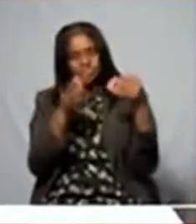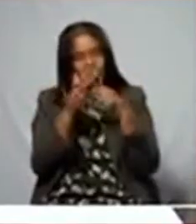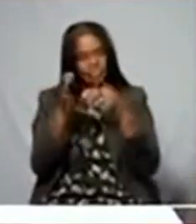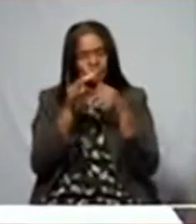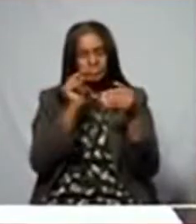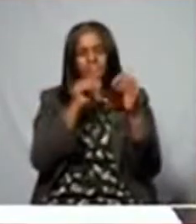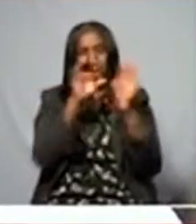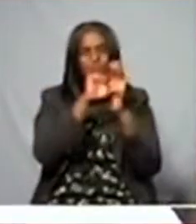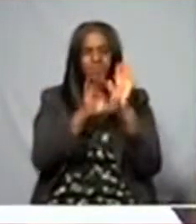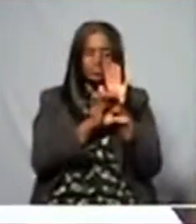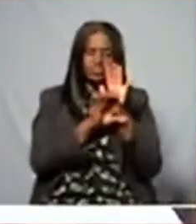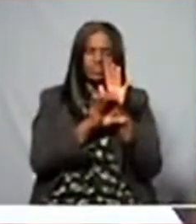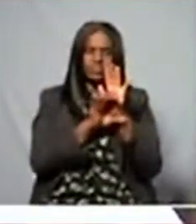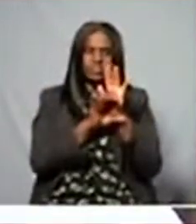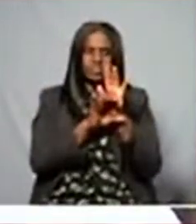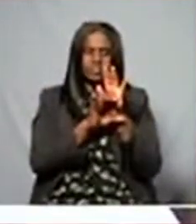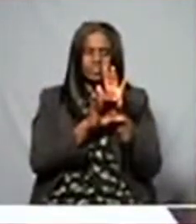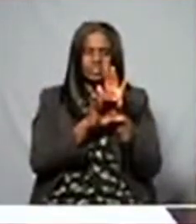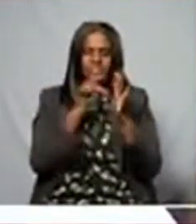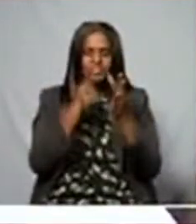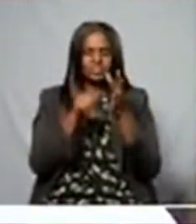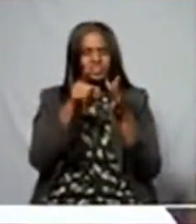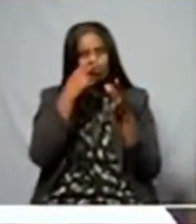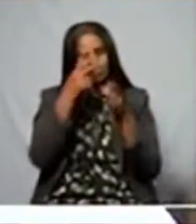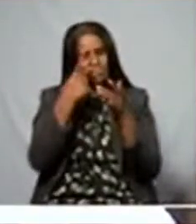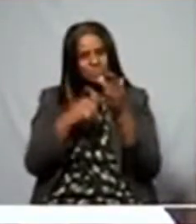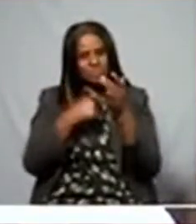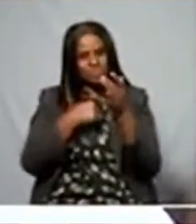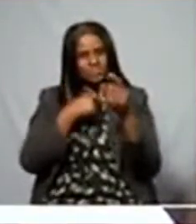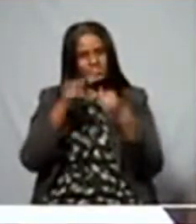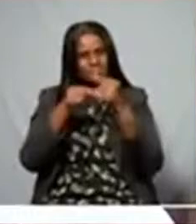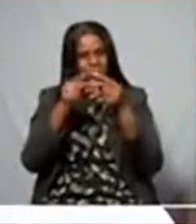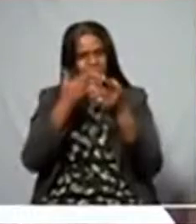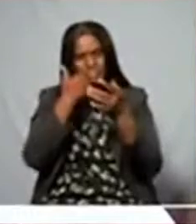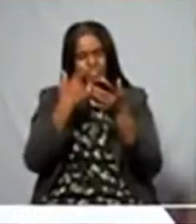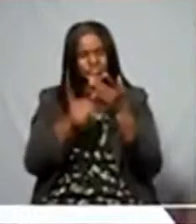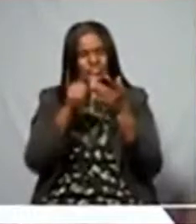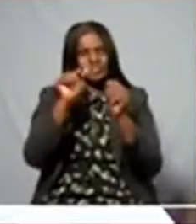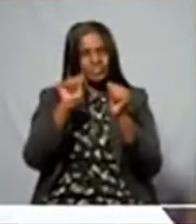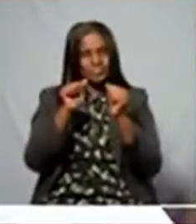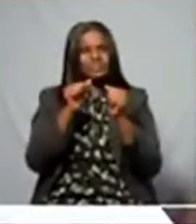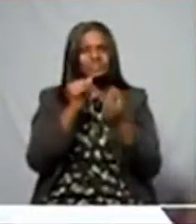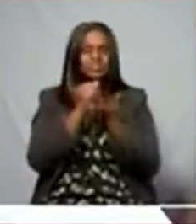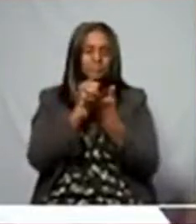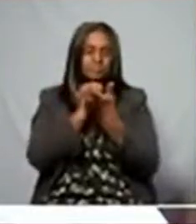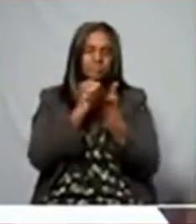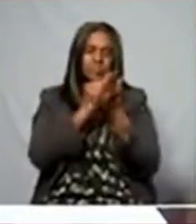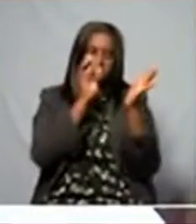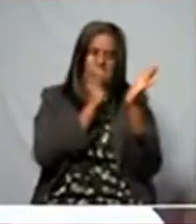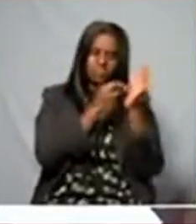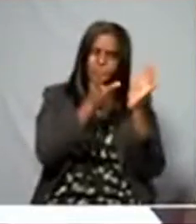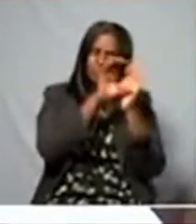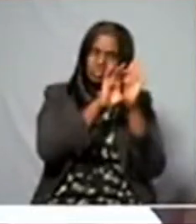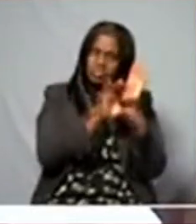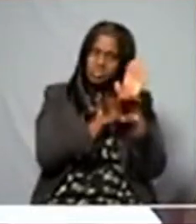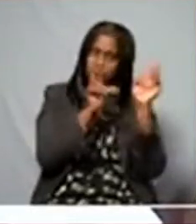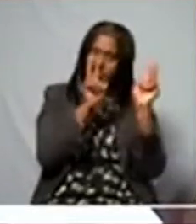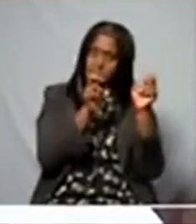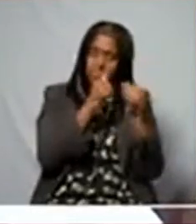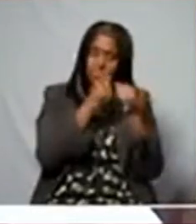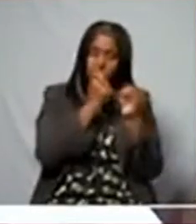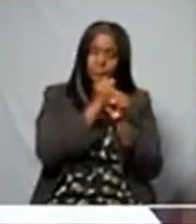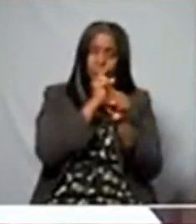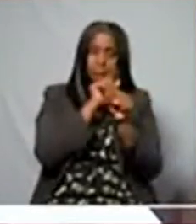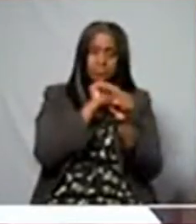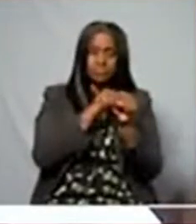codes. Is what I mean. You should have inserted a column there for this, so that